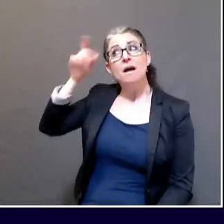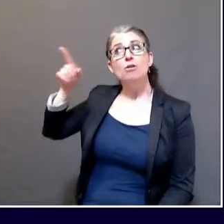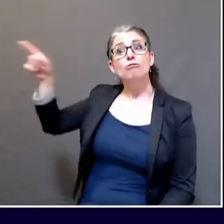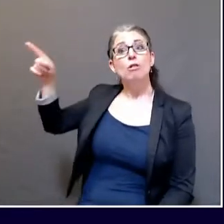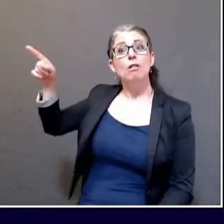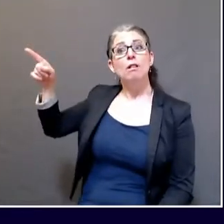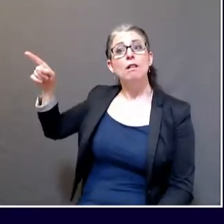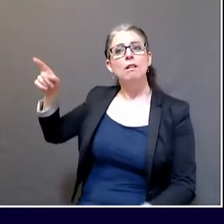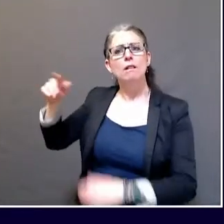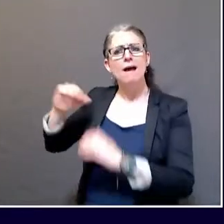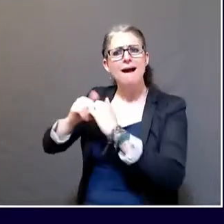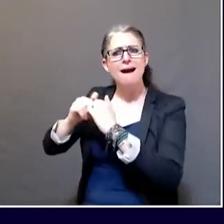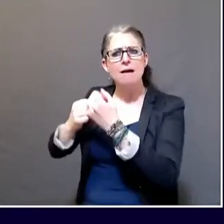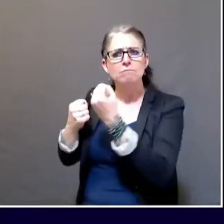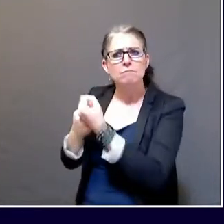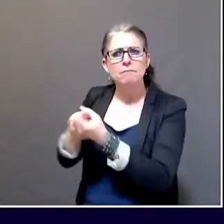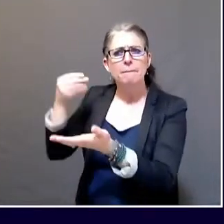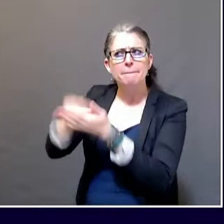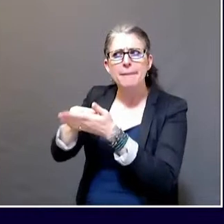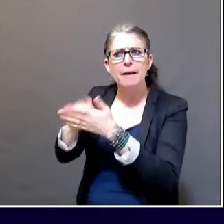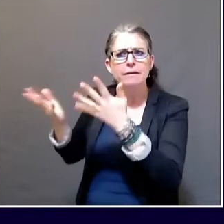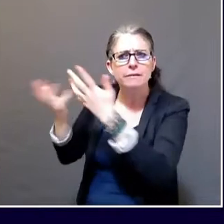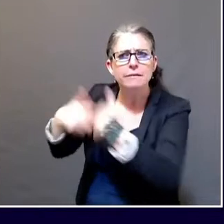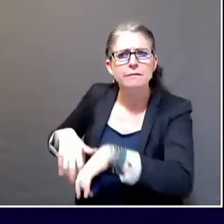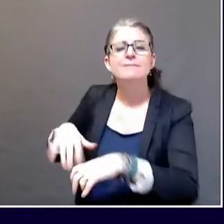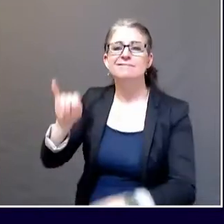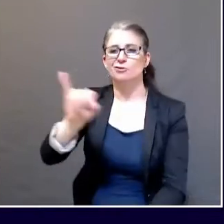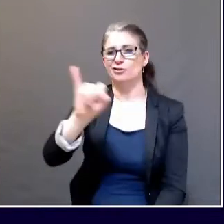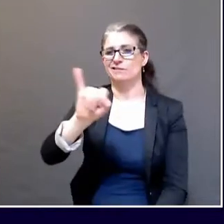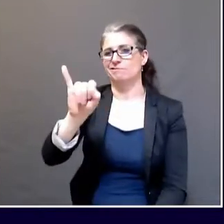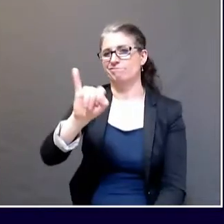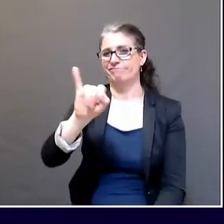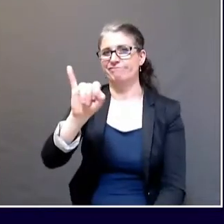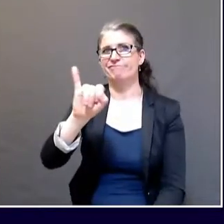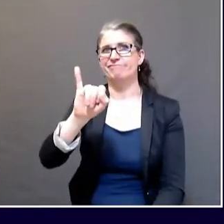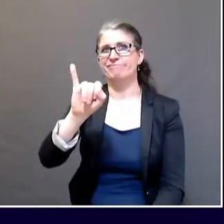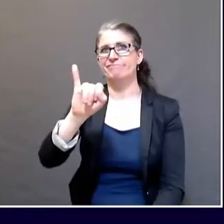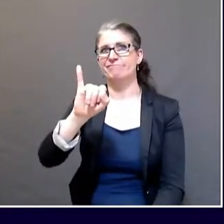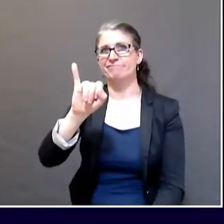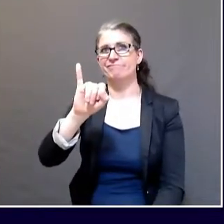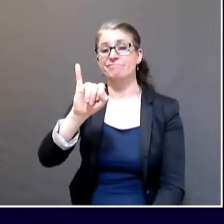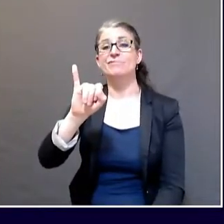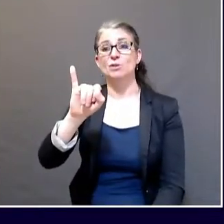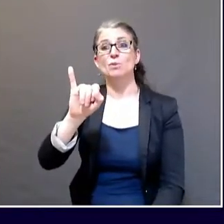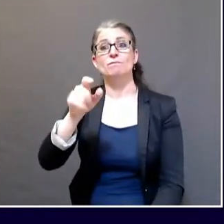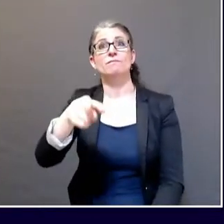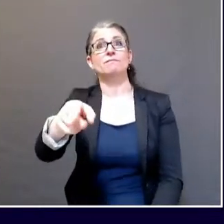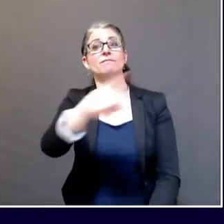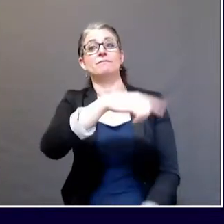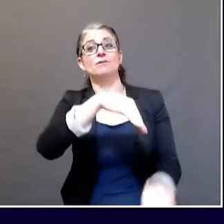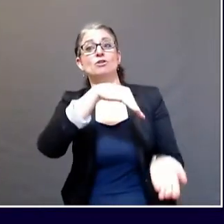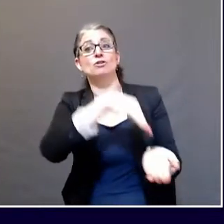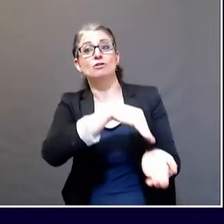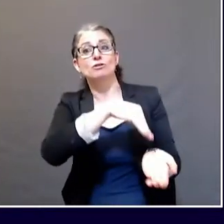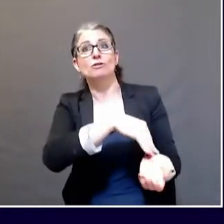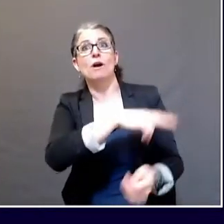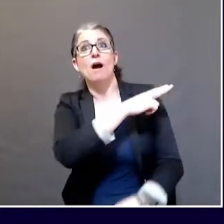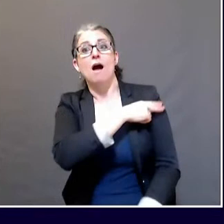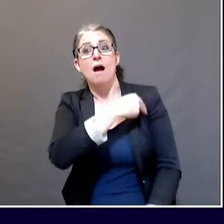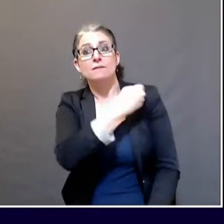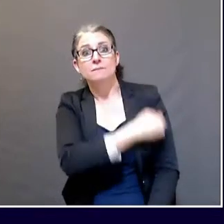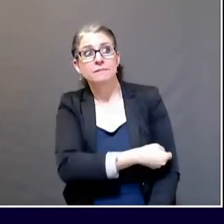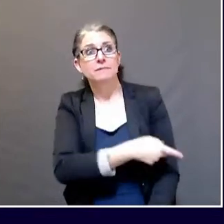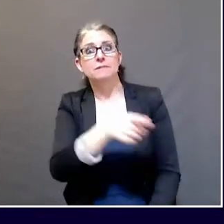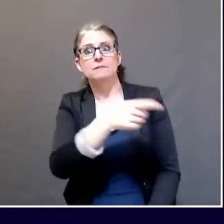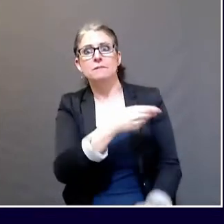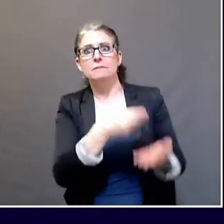medical service or a hospital or a doctor to get paid for the cost of administering a vaccine is by billing Medicare or Medicaid